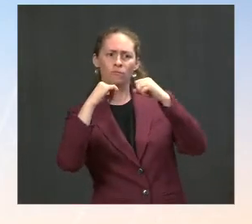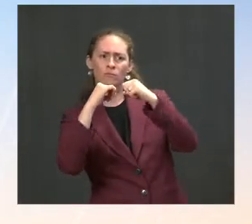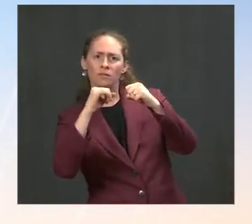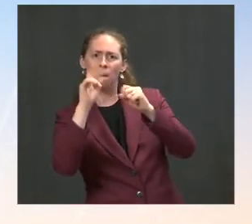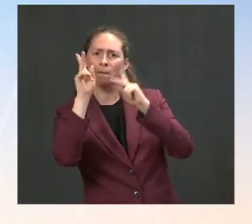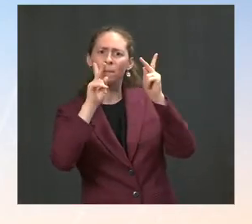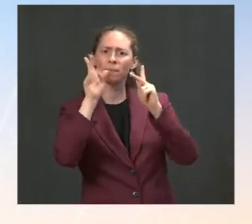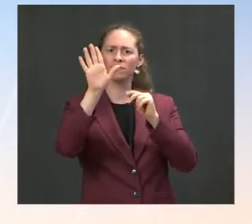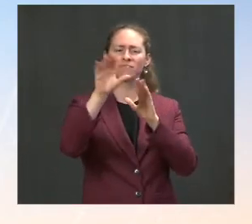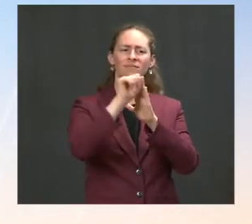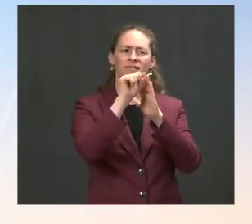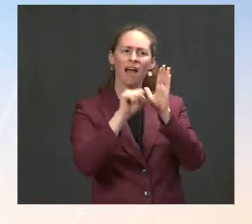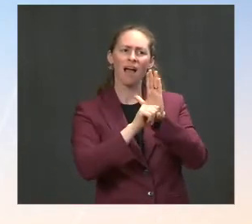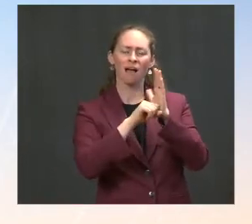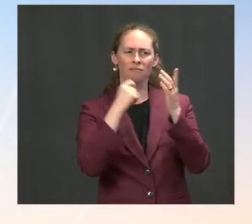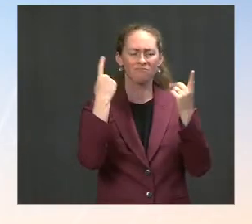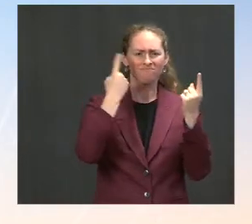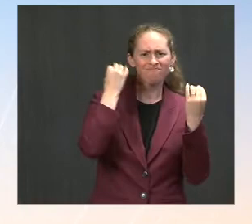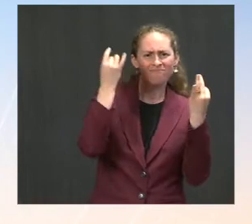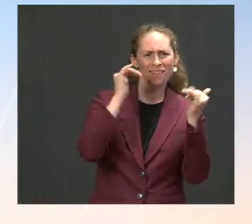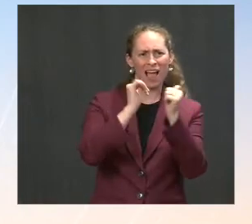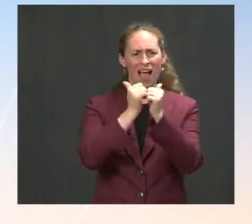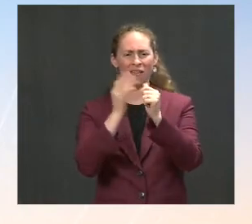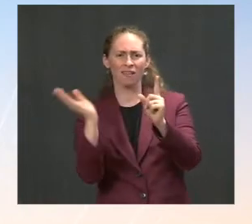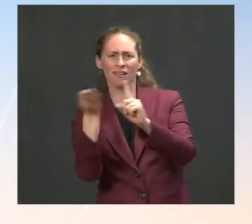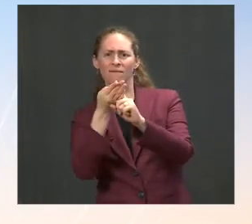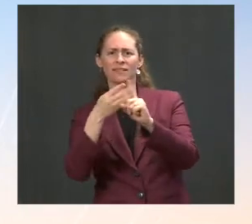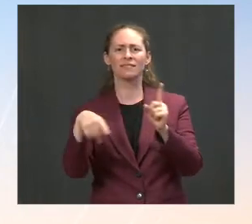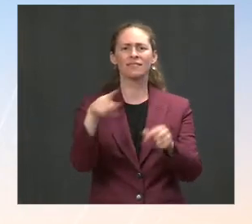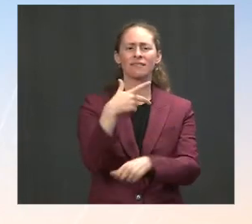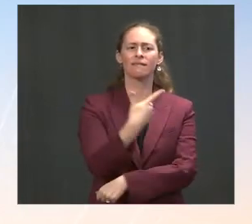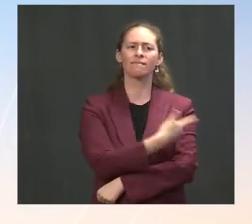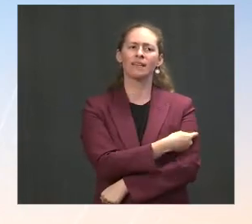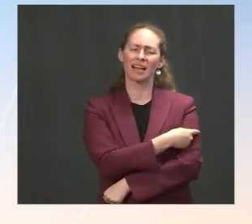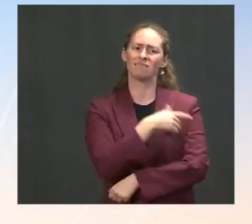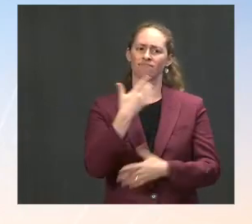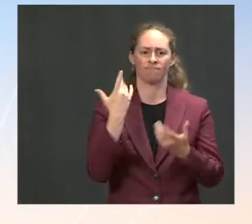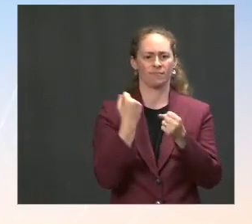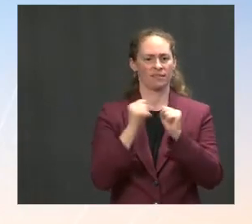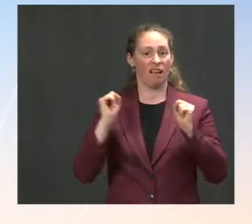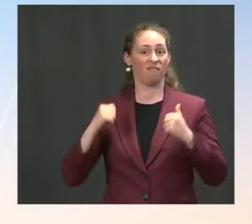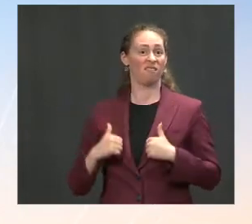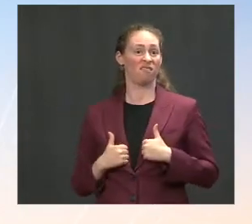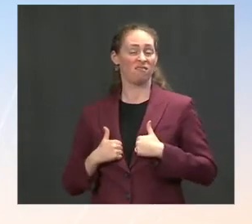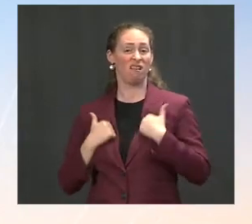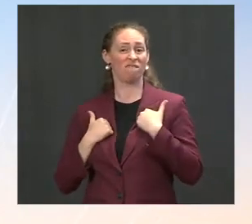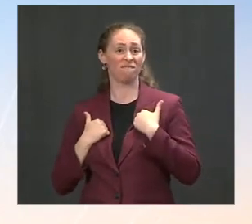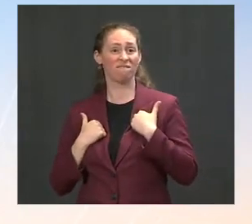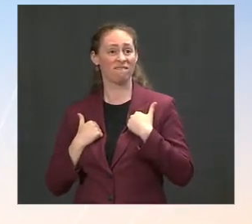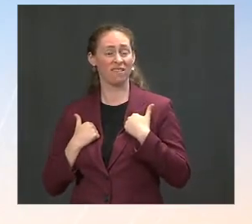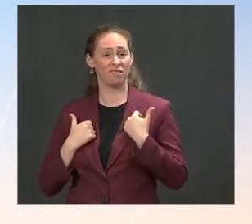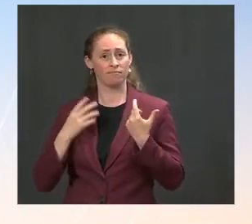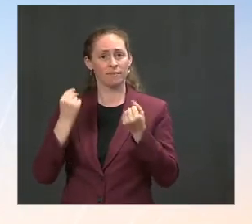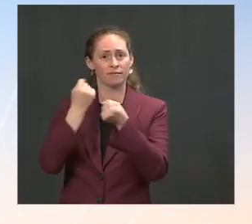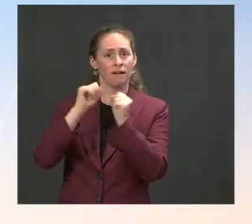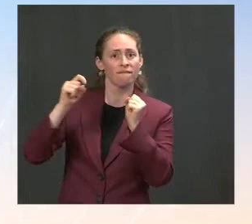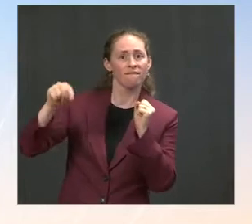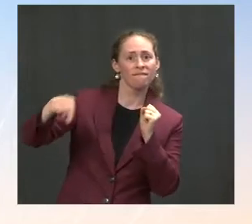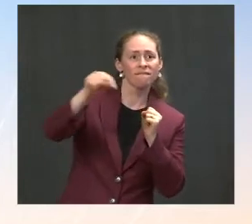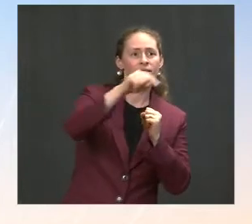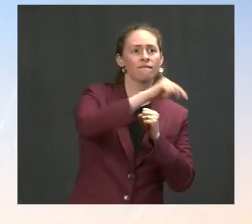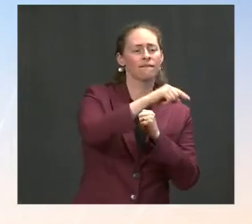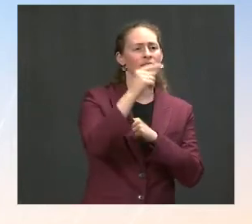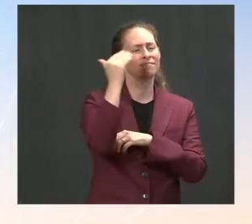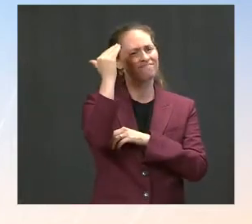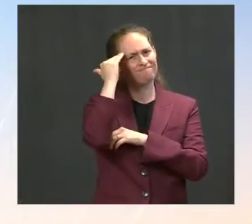steps you can take to encourage people to get vaccinated and save their lives and the lives of their loved ones. We always knew it would be harder as more